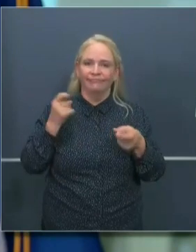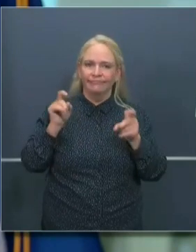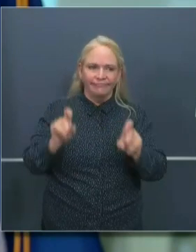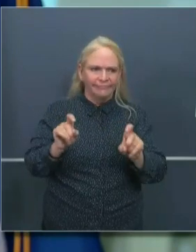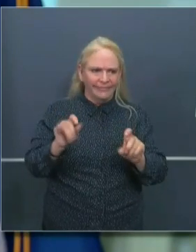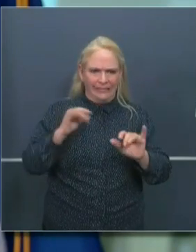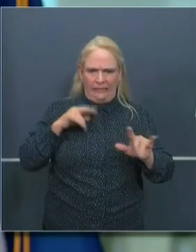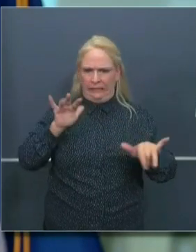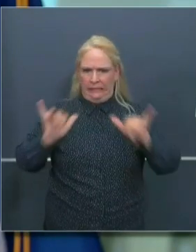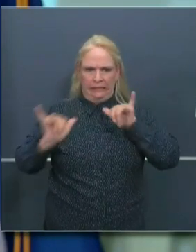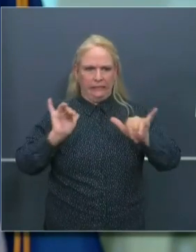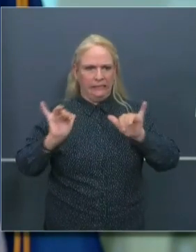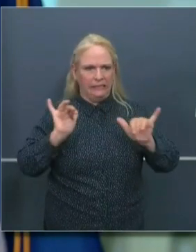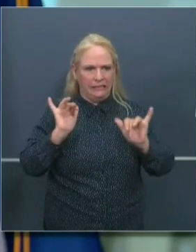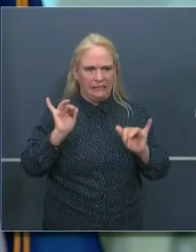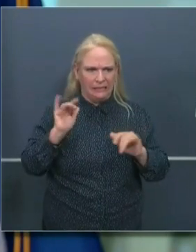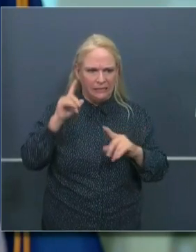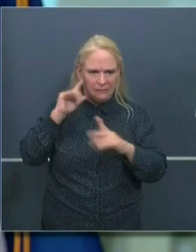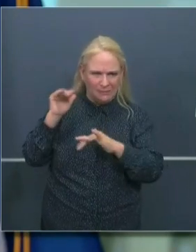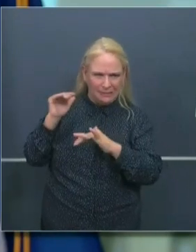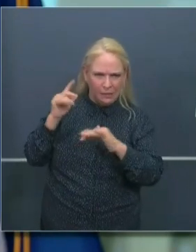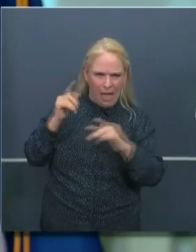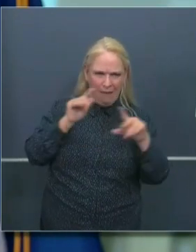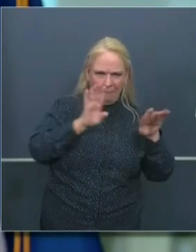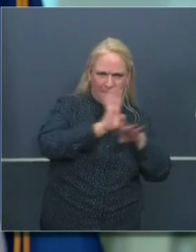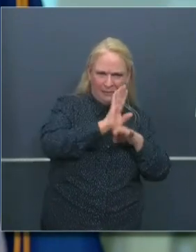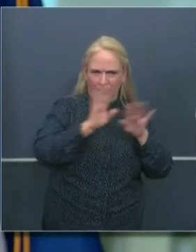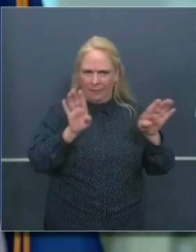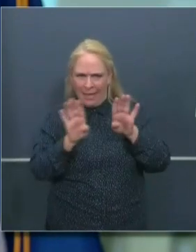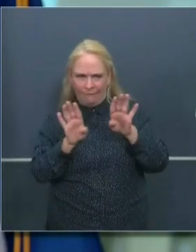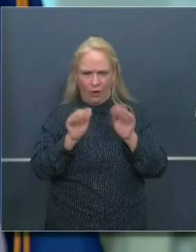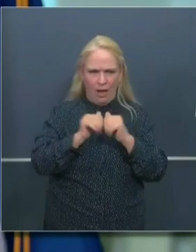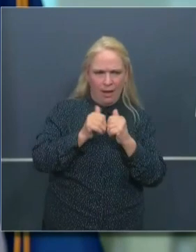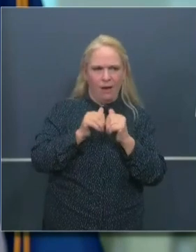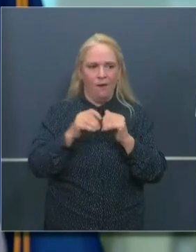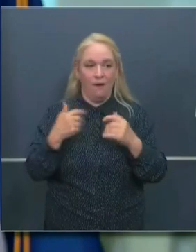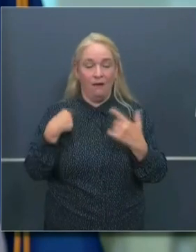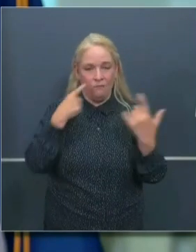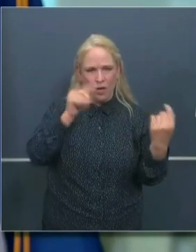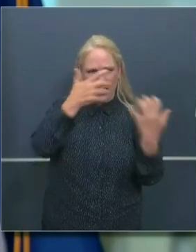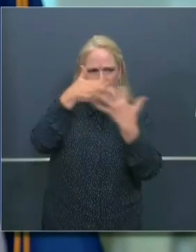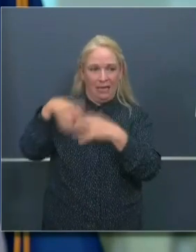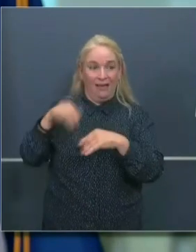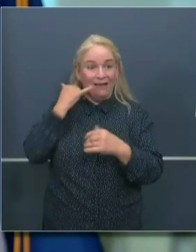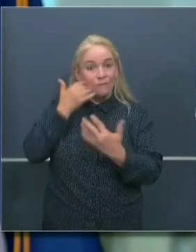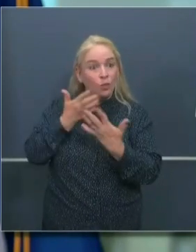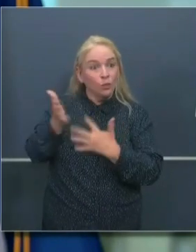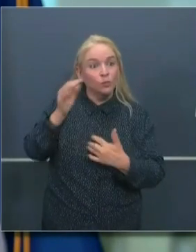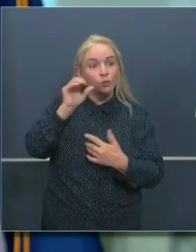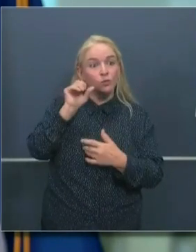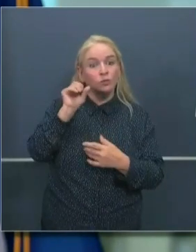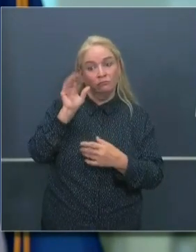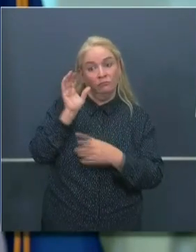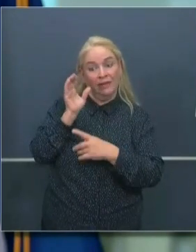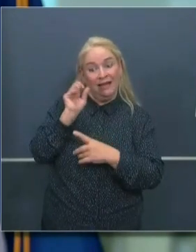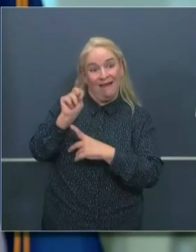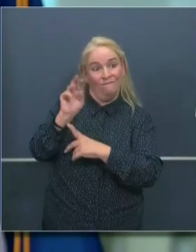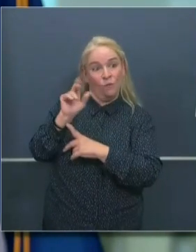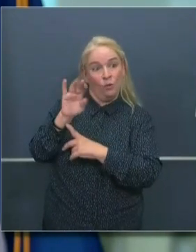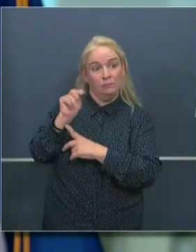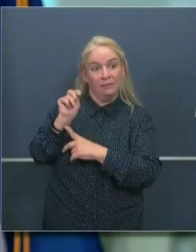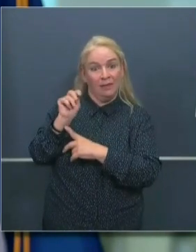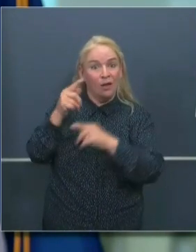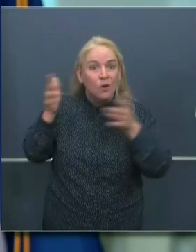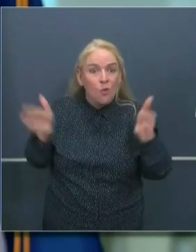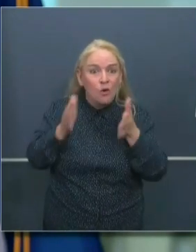different set of expectations and behaviors. And if we can't socially enforce them, through encouragement and education, we'll have to